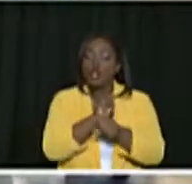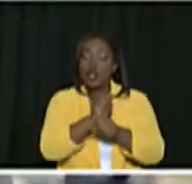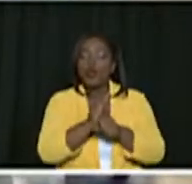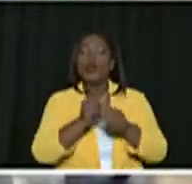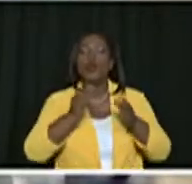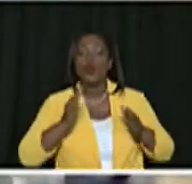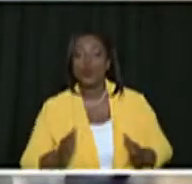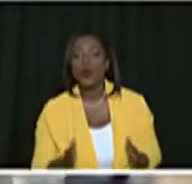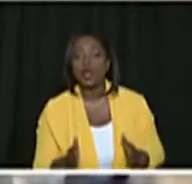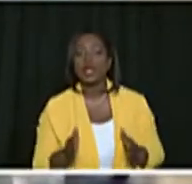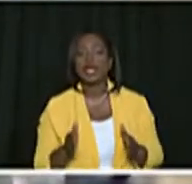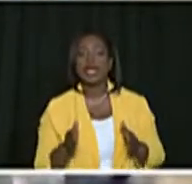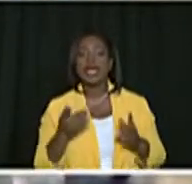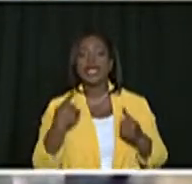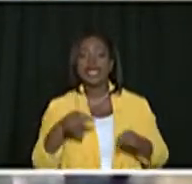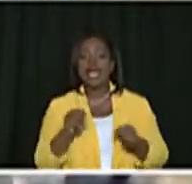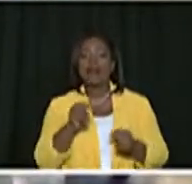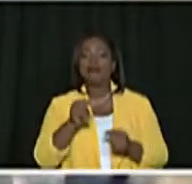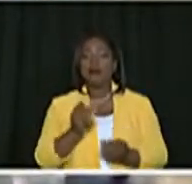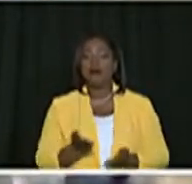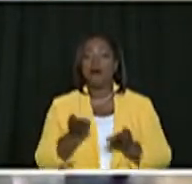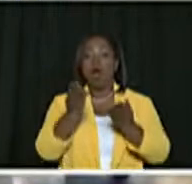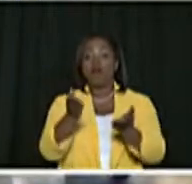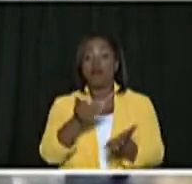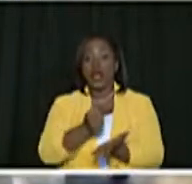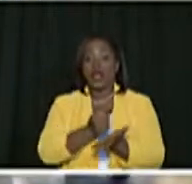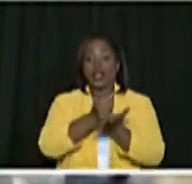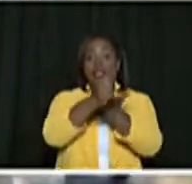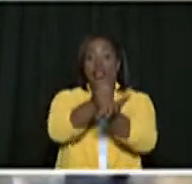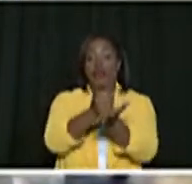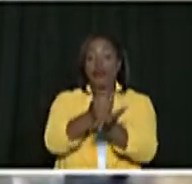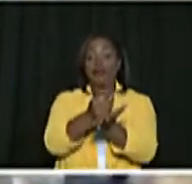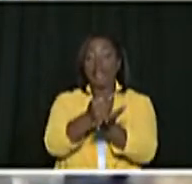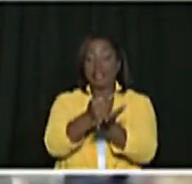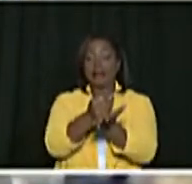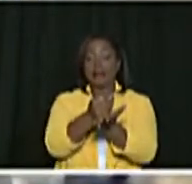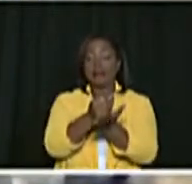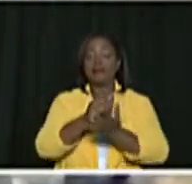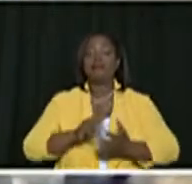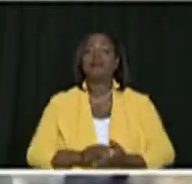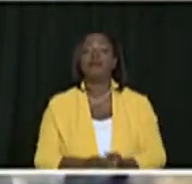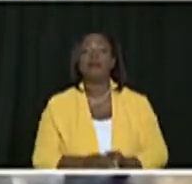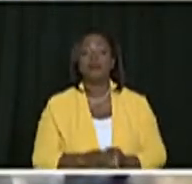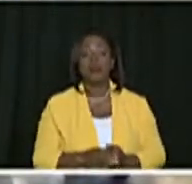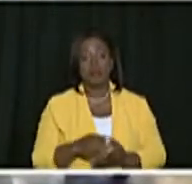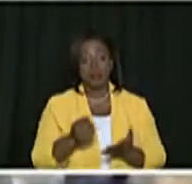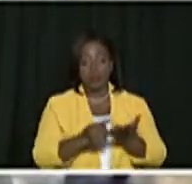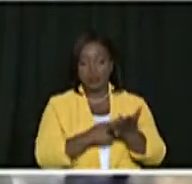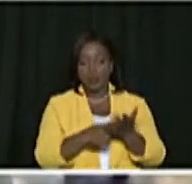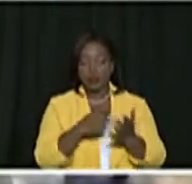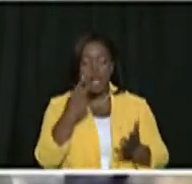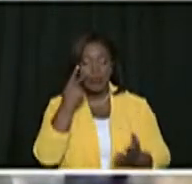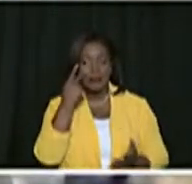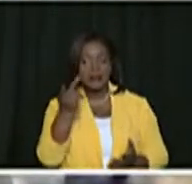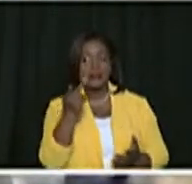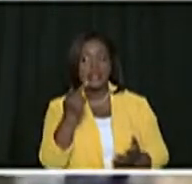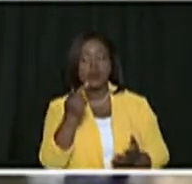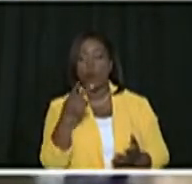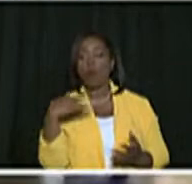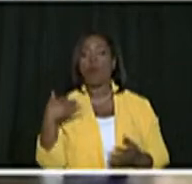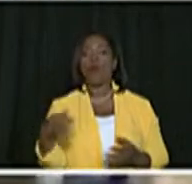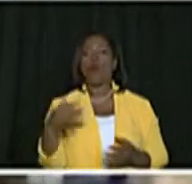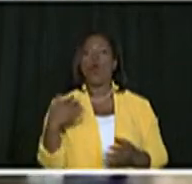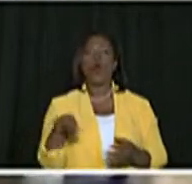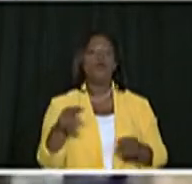kind of therapy. Sometimes we refer them out as well, because sometimes we realize that we need help from outside, and sometimes we use the